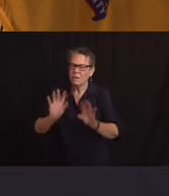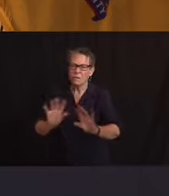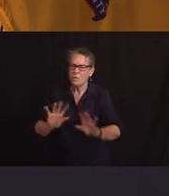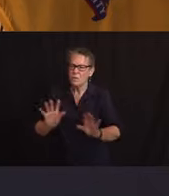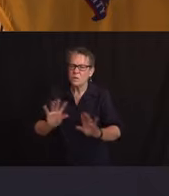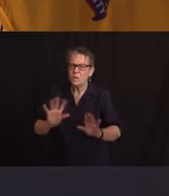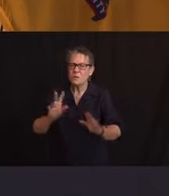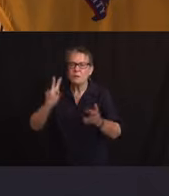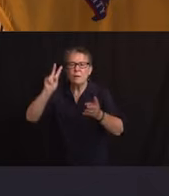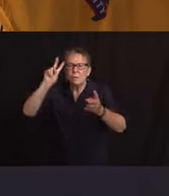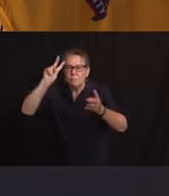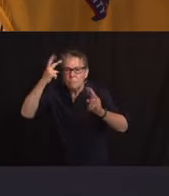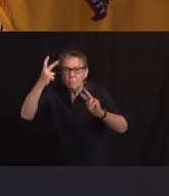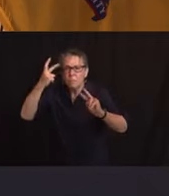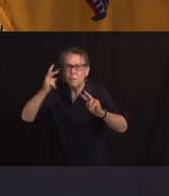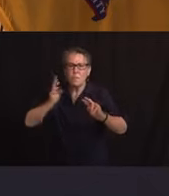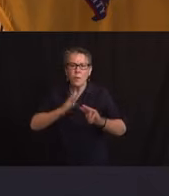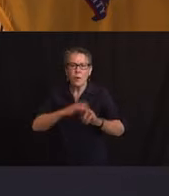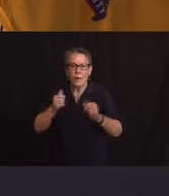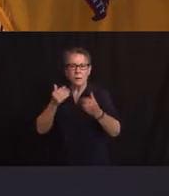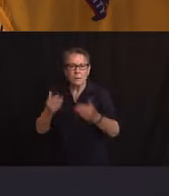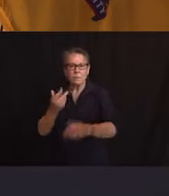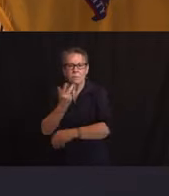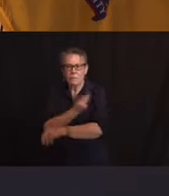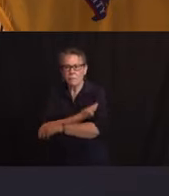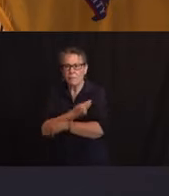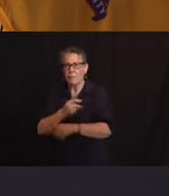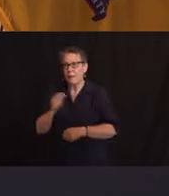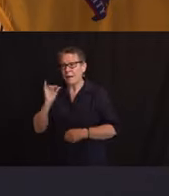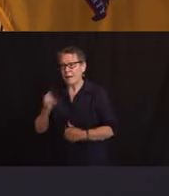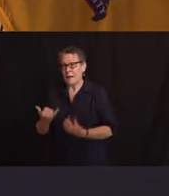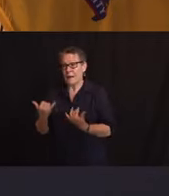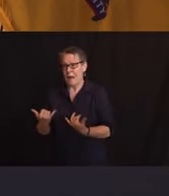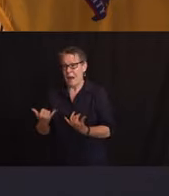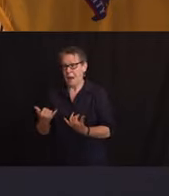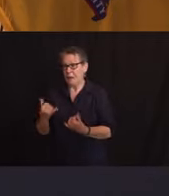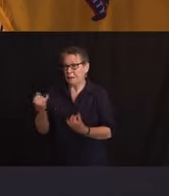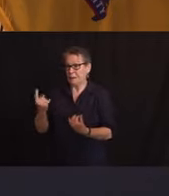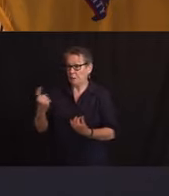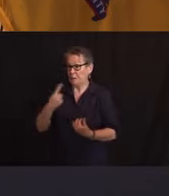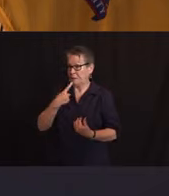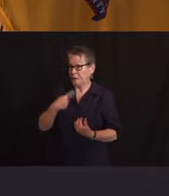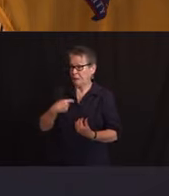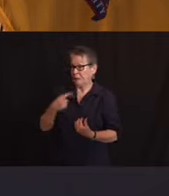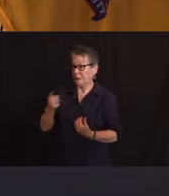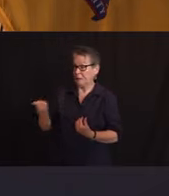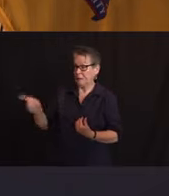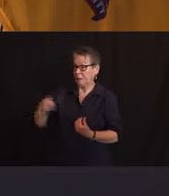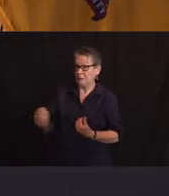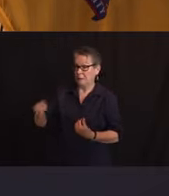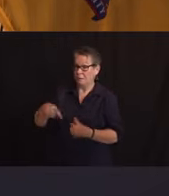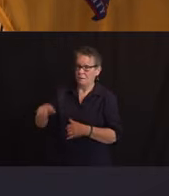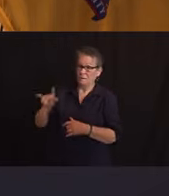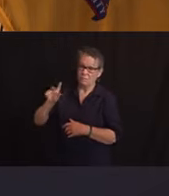miscommunication. At the other end of the spectrum, if somebody willfully violates what we're doing, they will be taken to task.